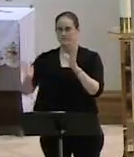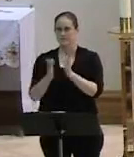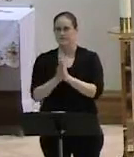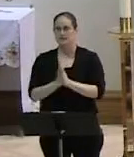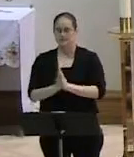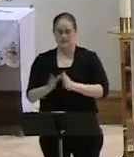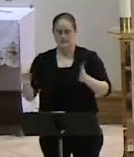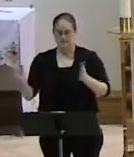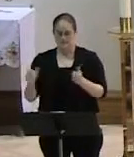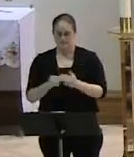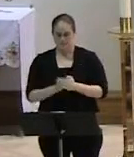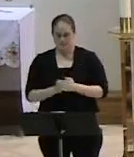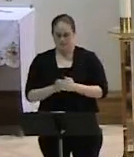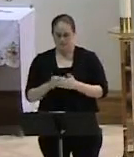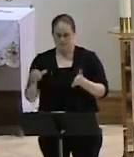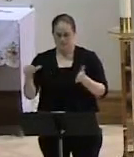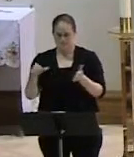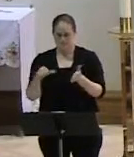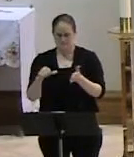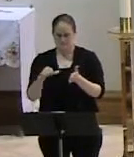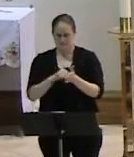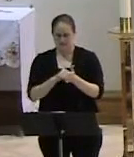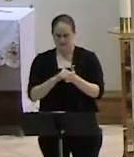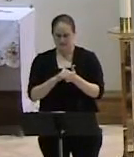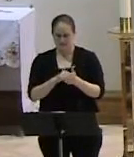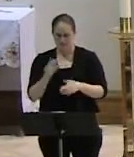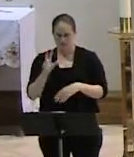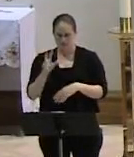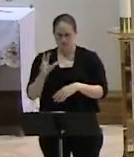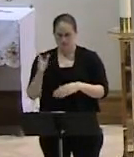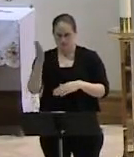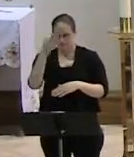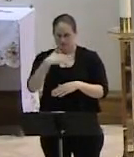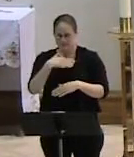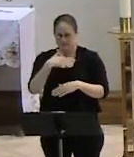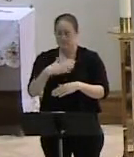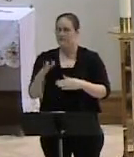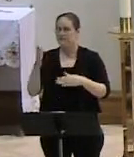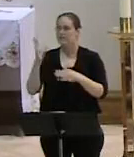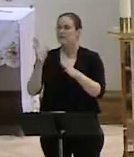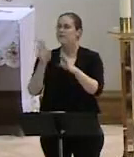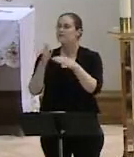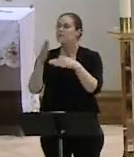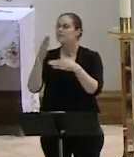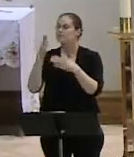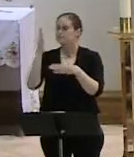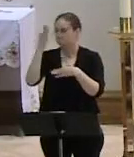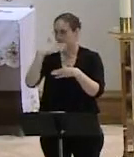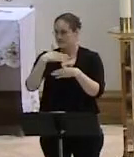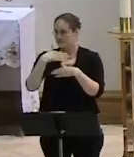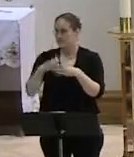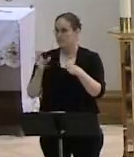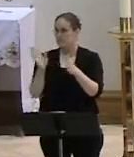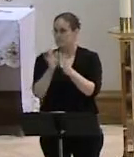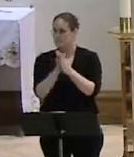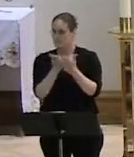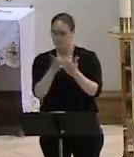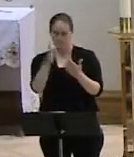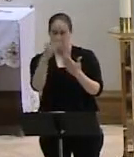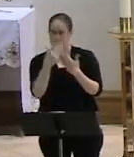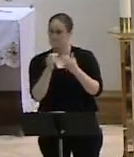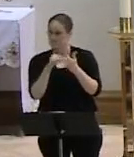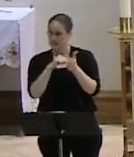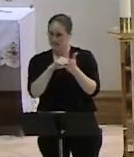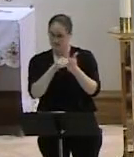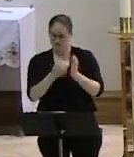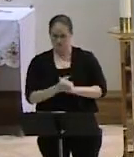Please join us in singing your opening hymn, Lo, He Comes with Clouds Descending, in the front inside cover of your black hymnal. Lo, He Comes with Clouds Descending.